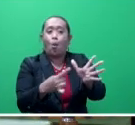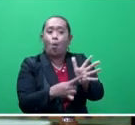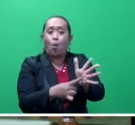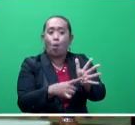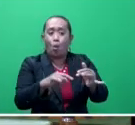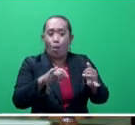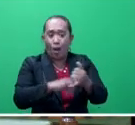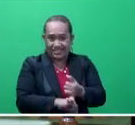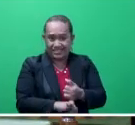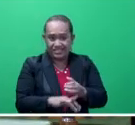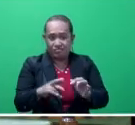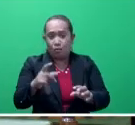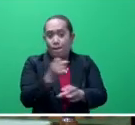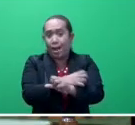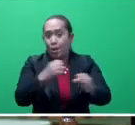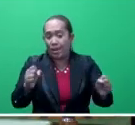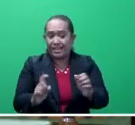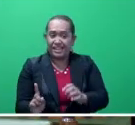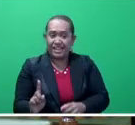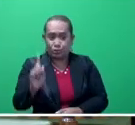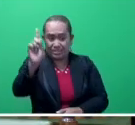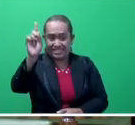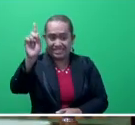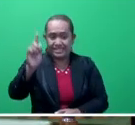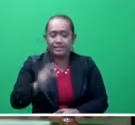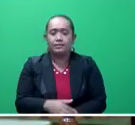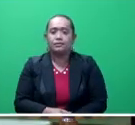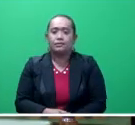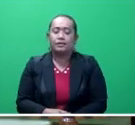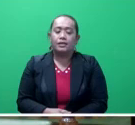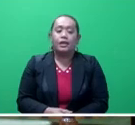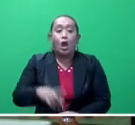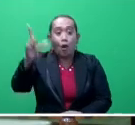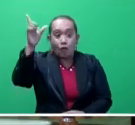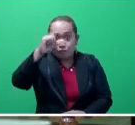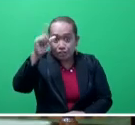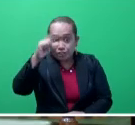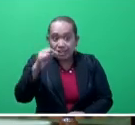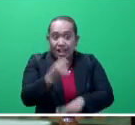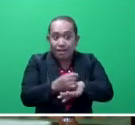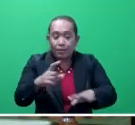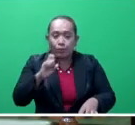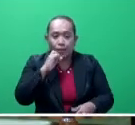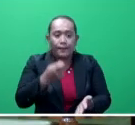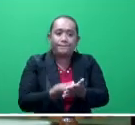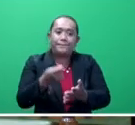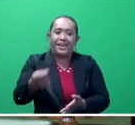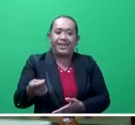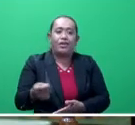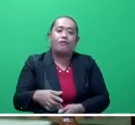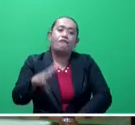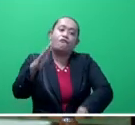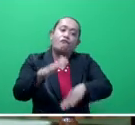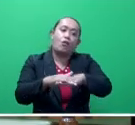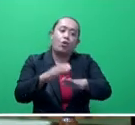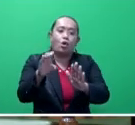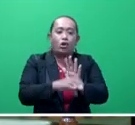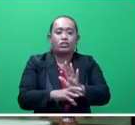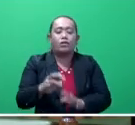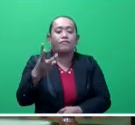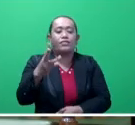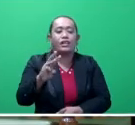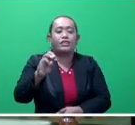2021 to 31 January 2022, the Fijian government will pay the full cost of 34.01 cents for